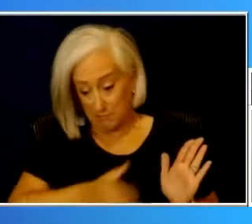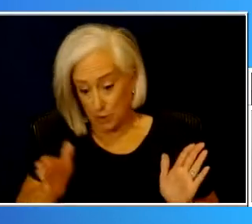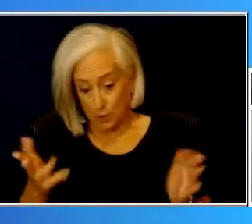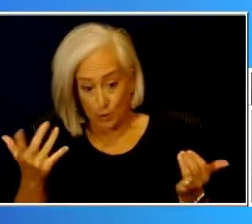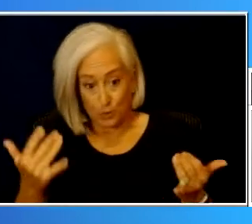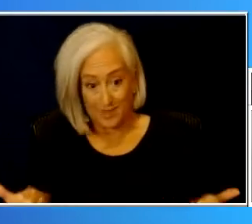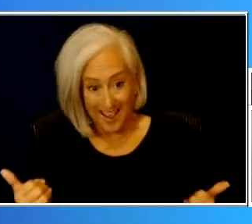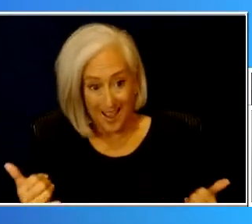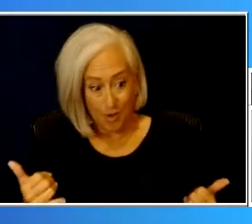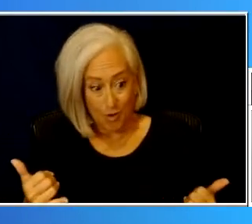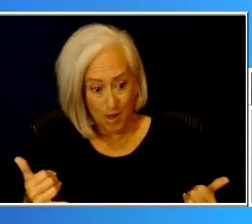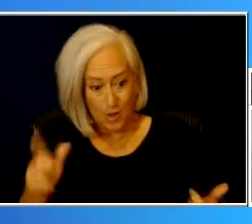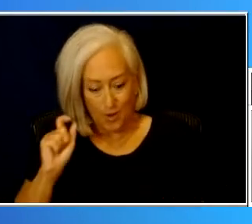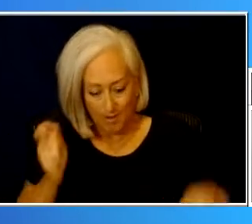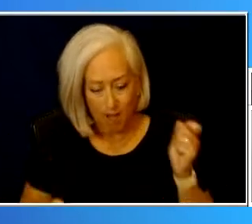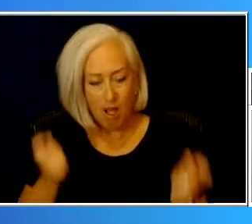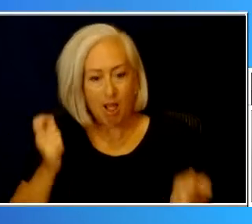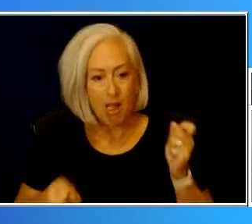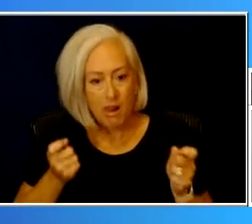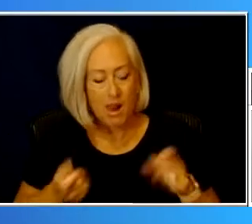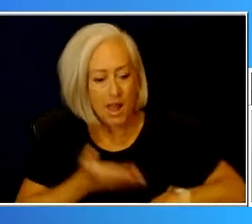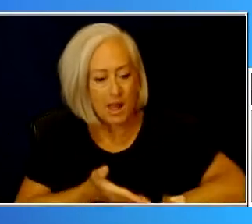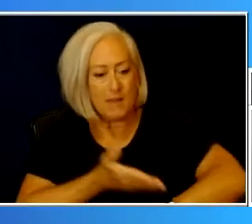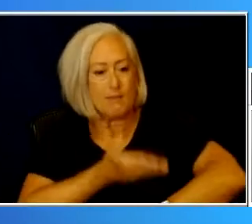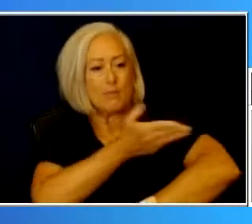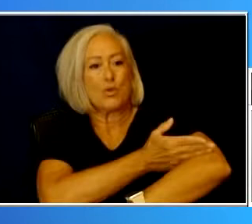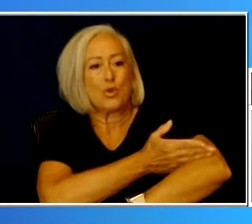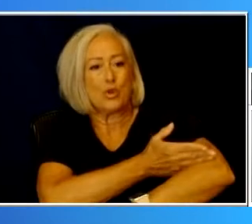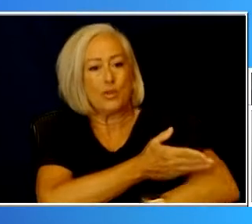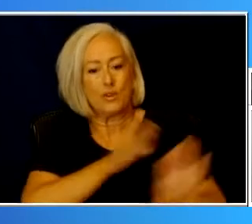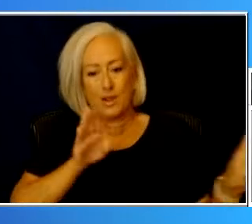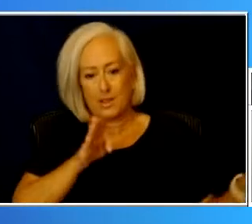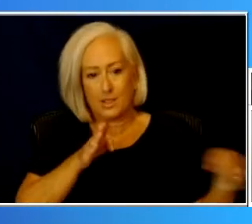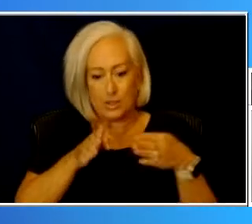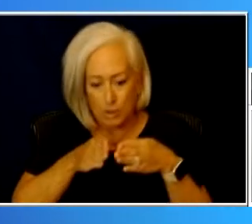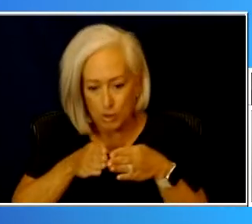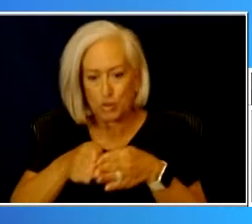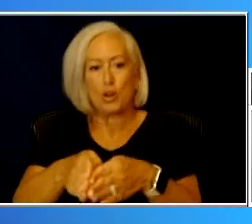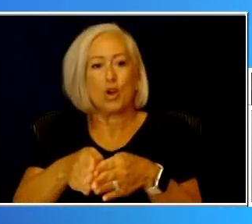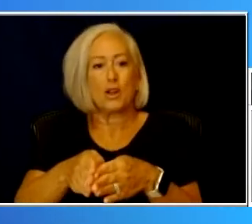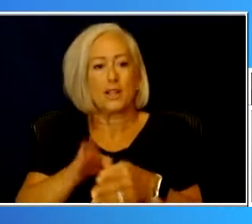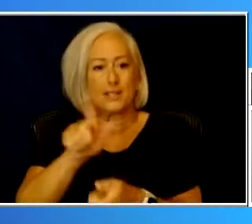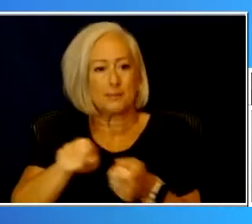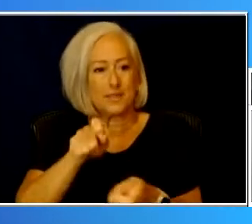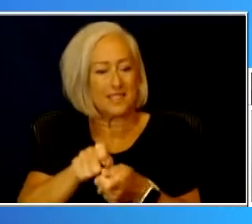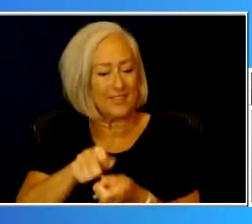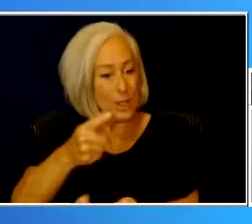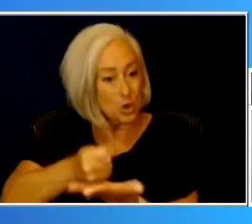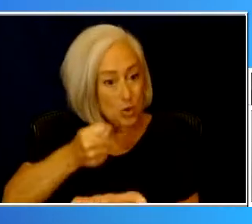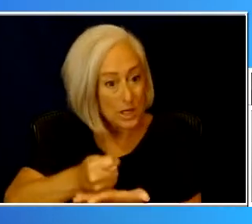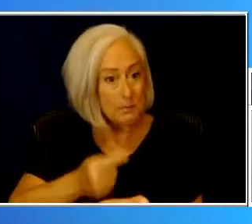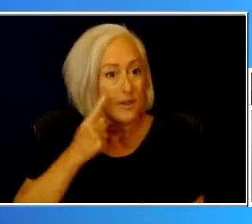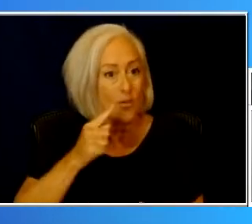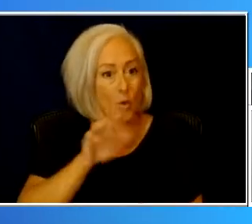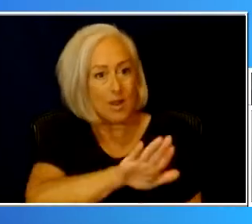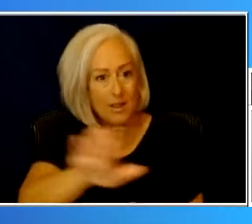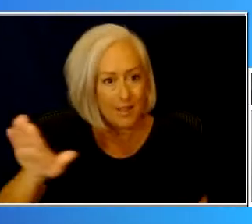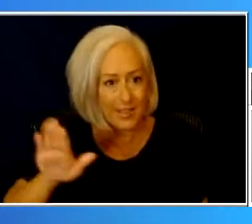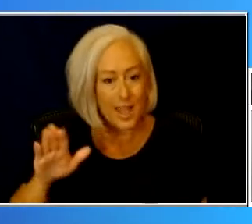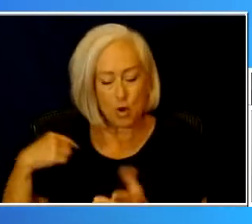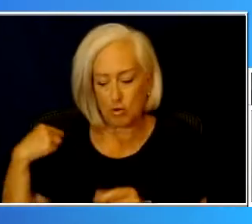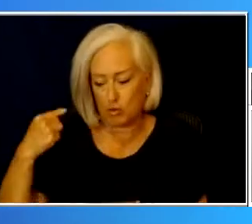We have grown in our ability to target specific treatments to people's genetic background. And